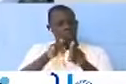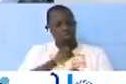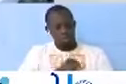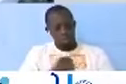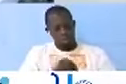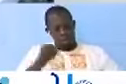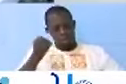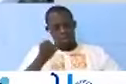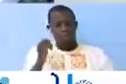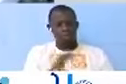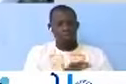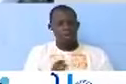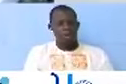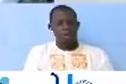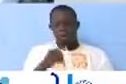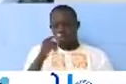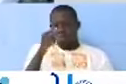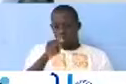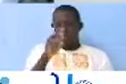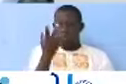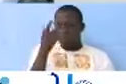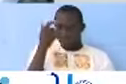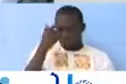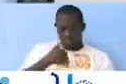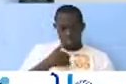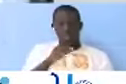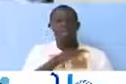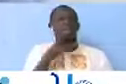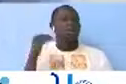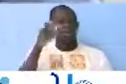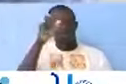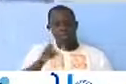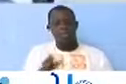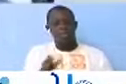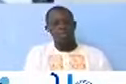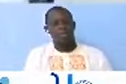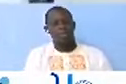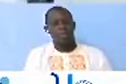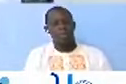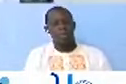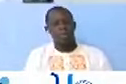guns. You would think that I have killed a person.